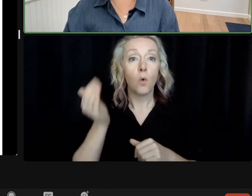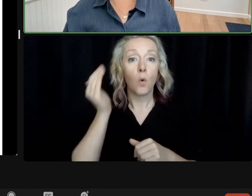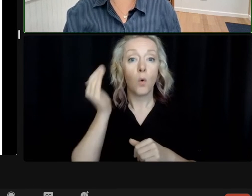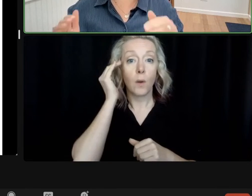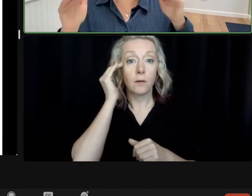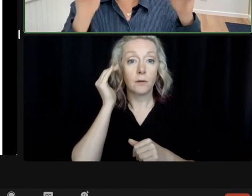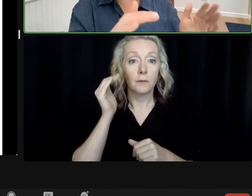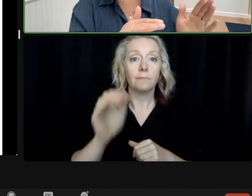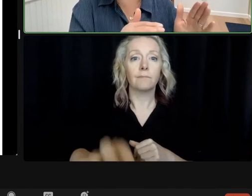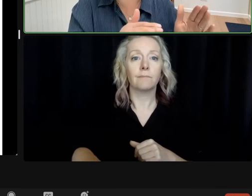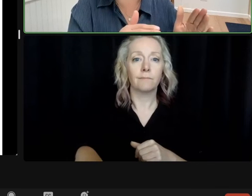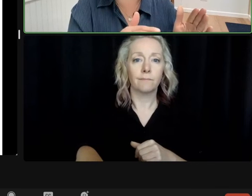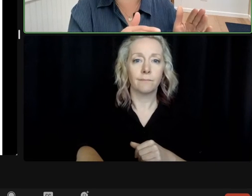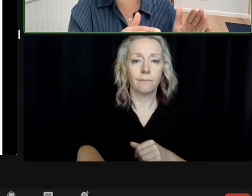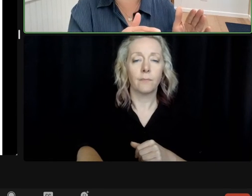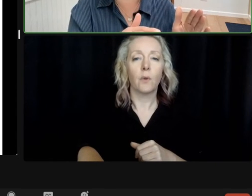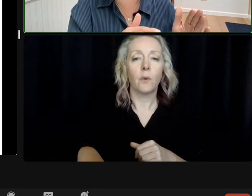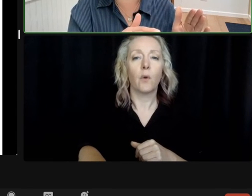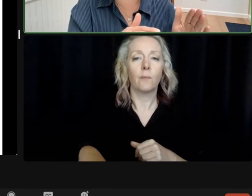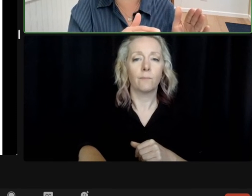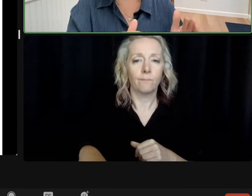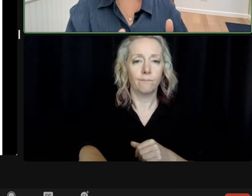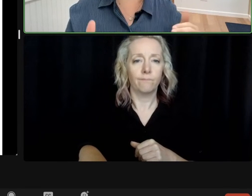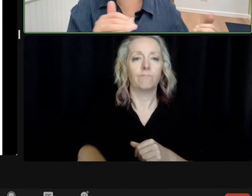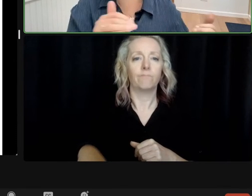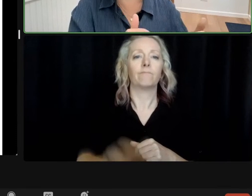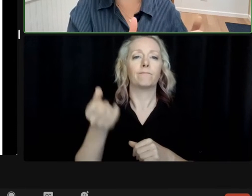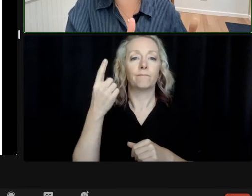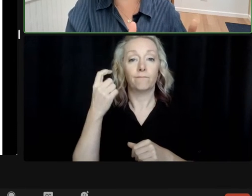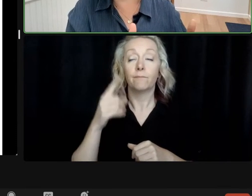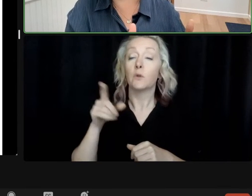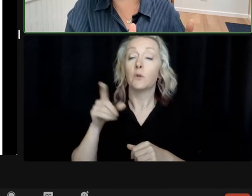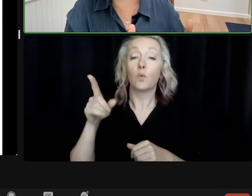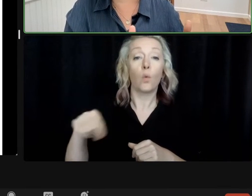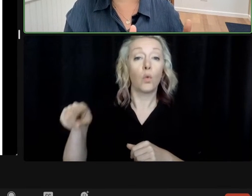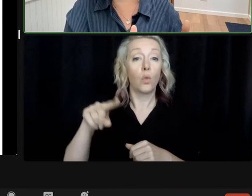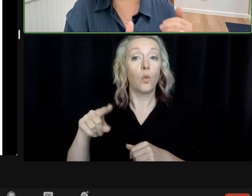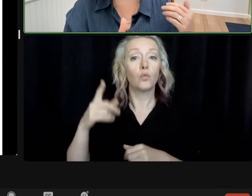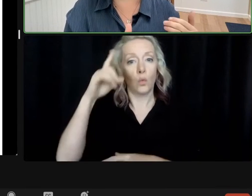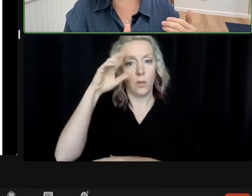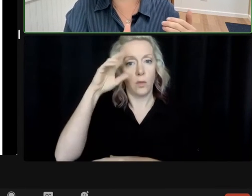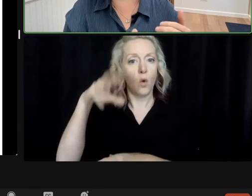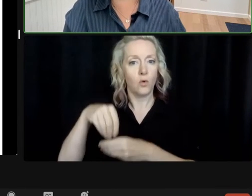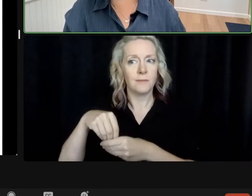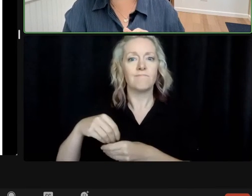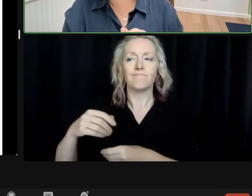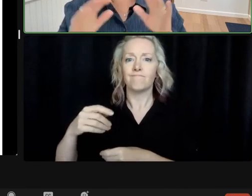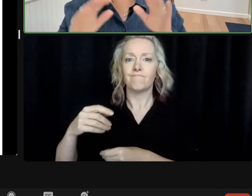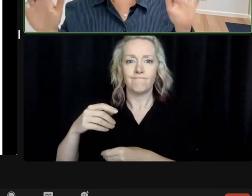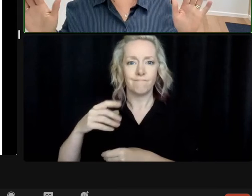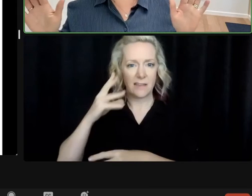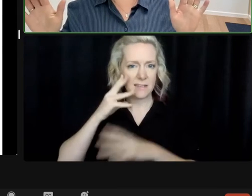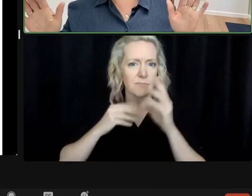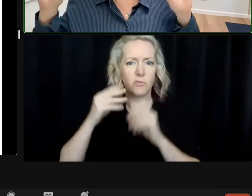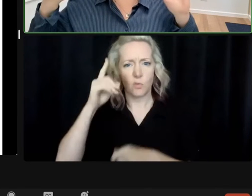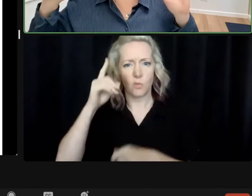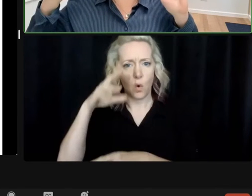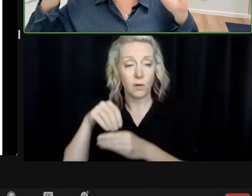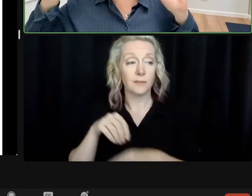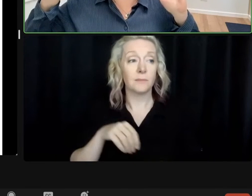deafblindness. So they don't know a lot about deafblindness and charge syndrome, but they know a lot about autism. Autism, and this is